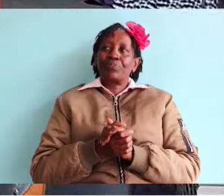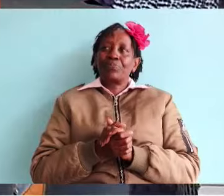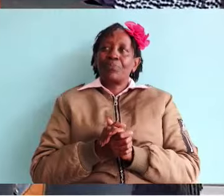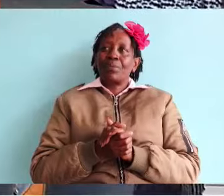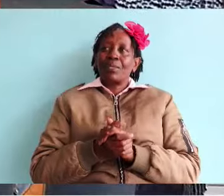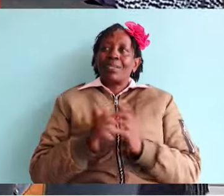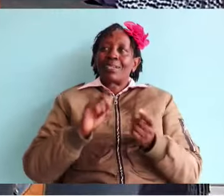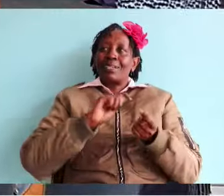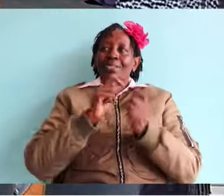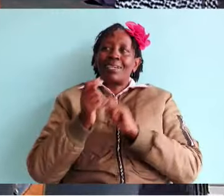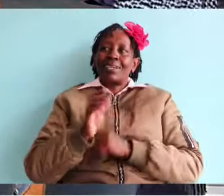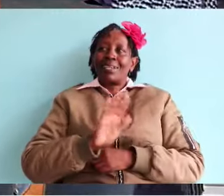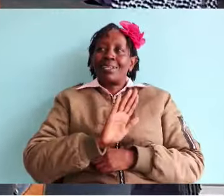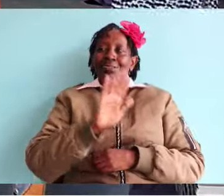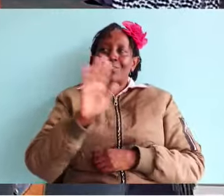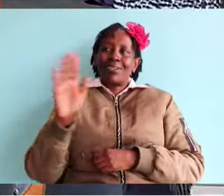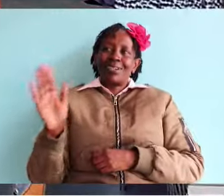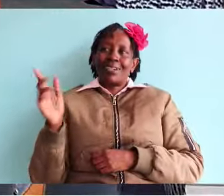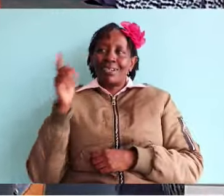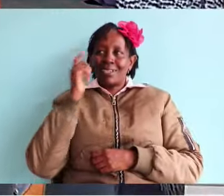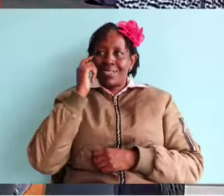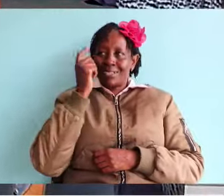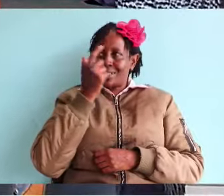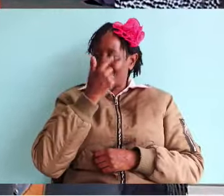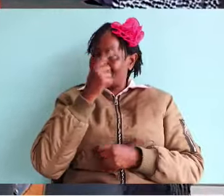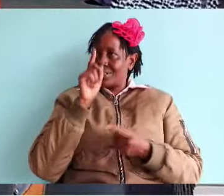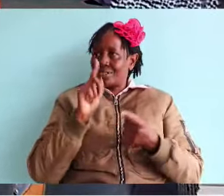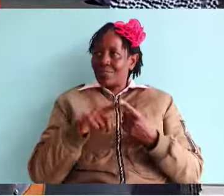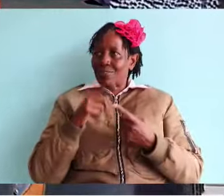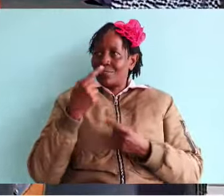Turn Your eyes upon